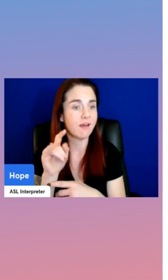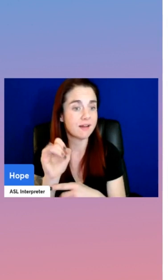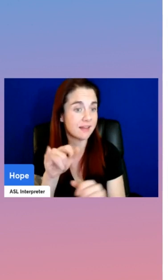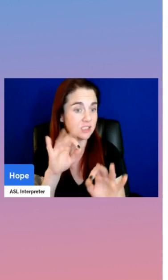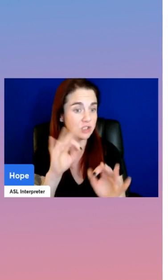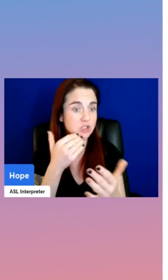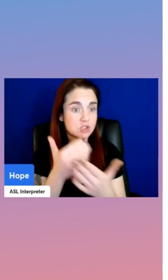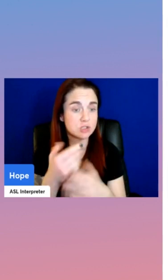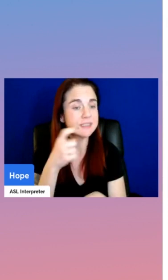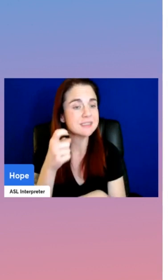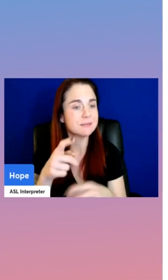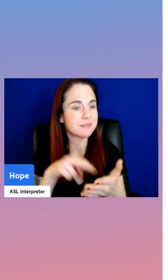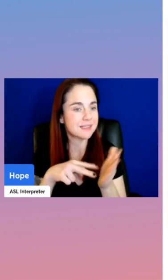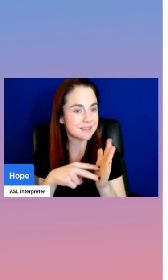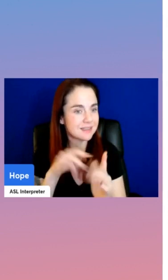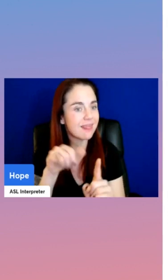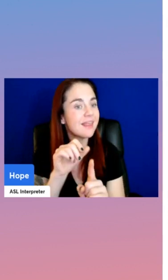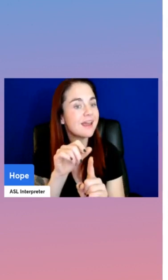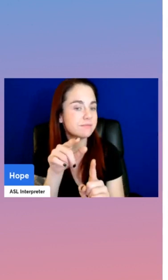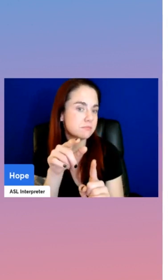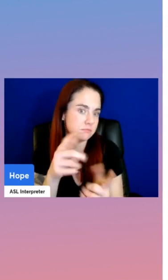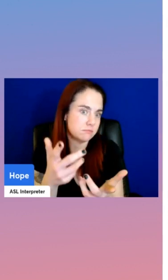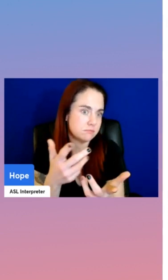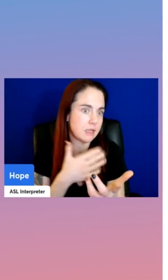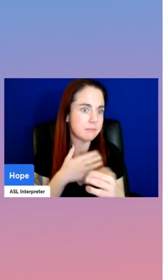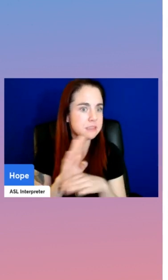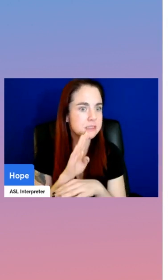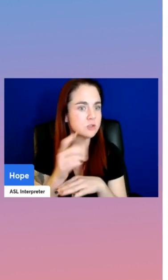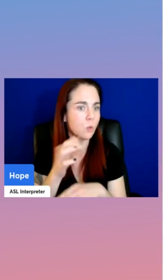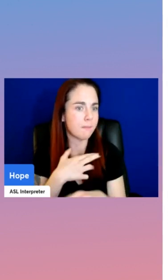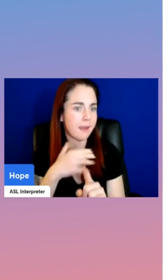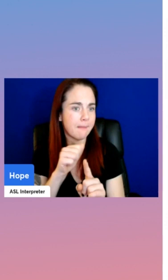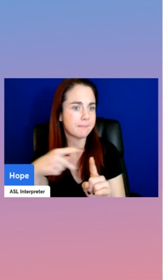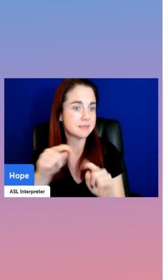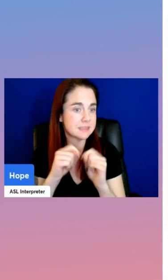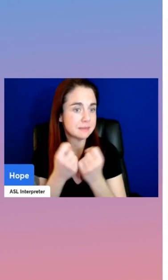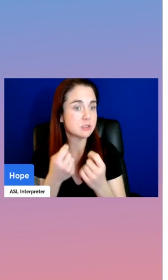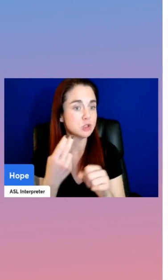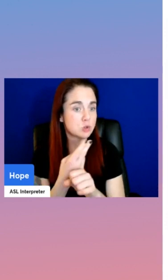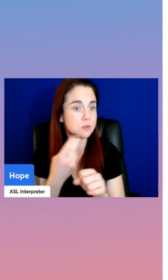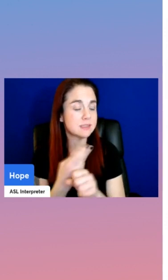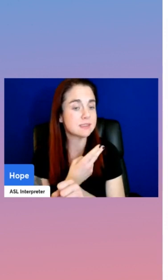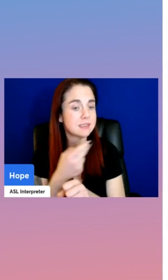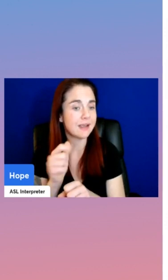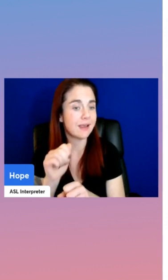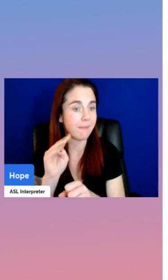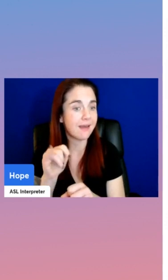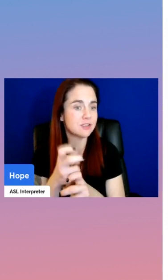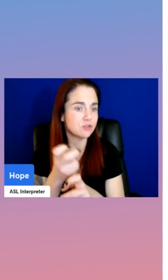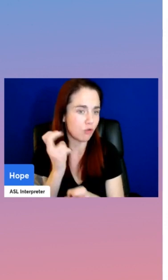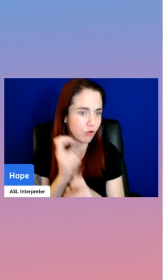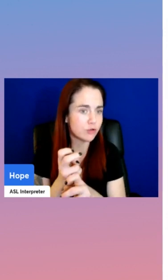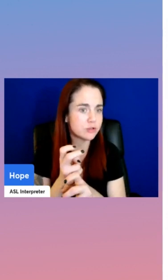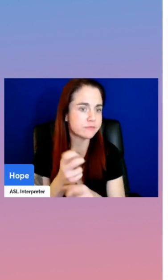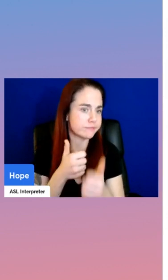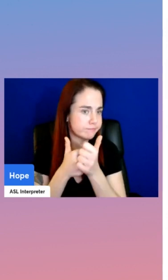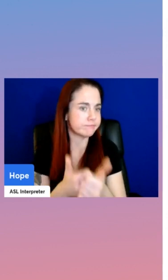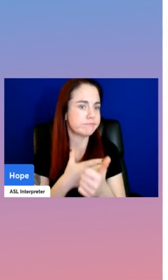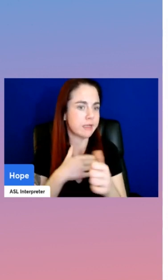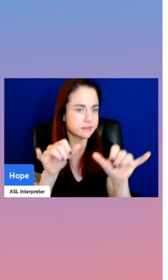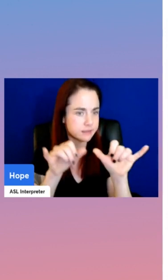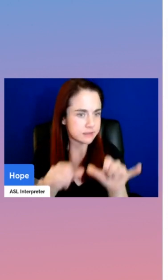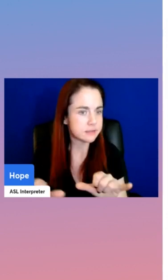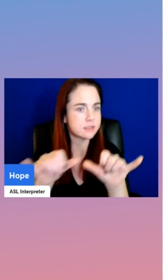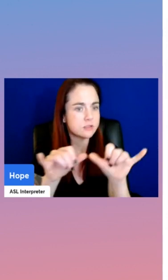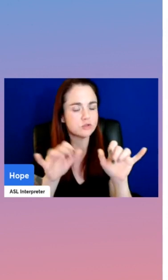means in that case that my business or application team is using an AMI which is hardened as per my standards, and they can safely.